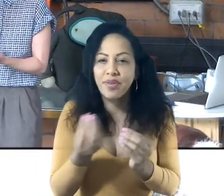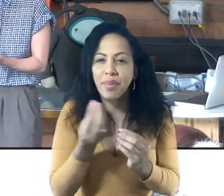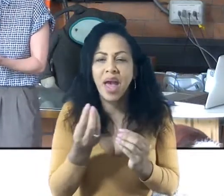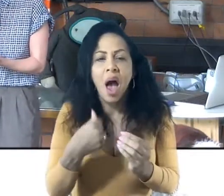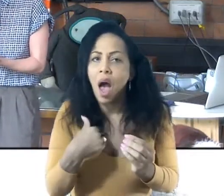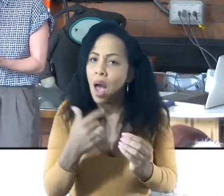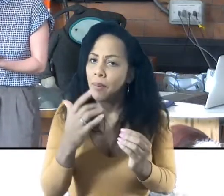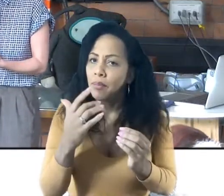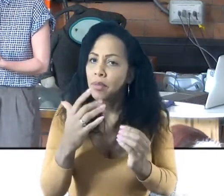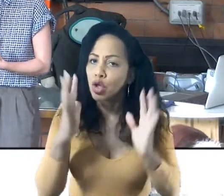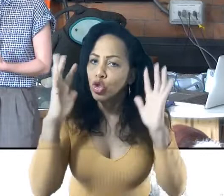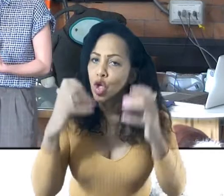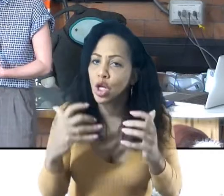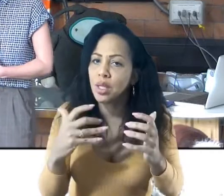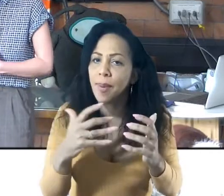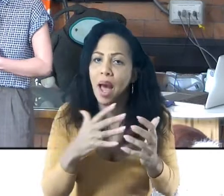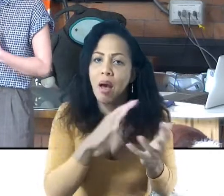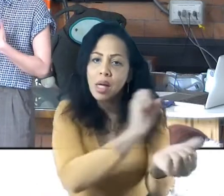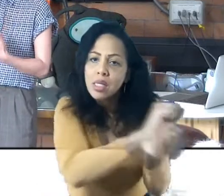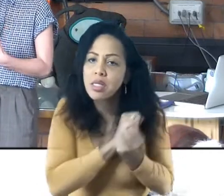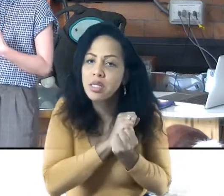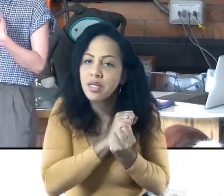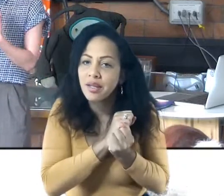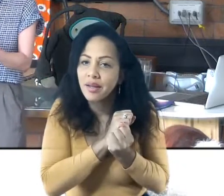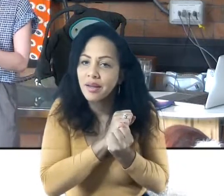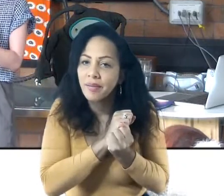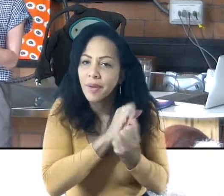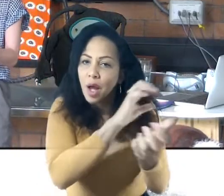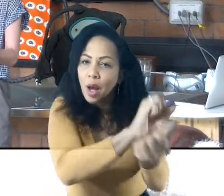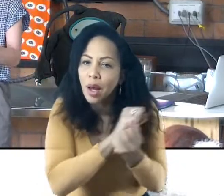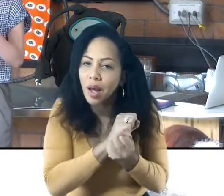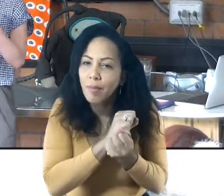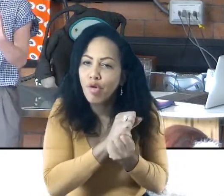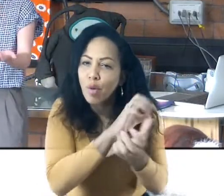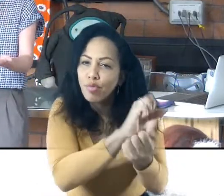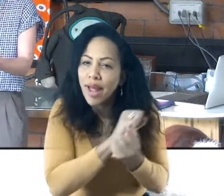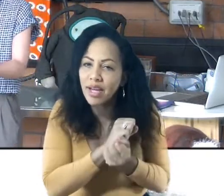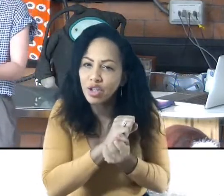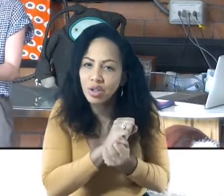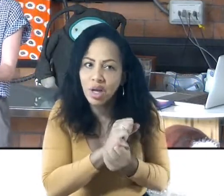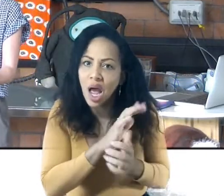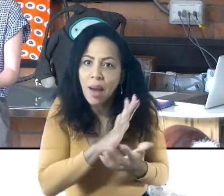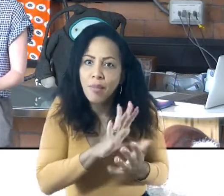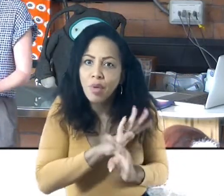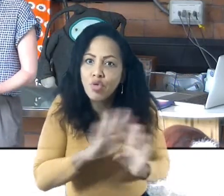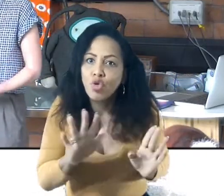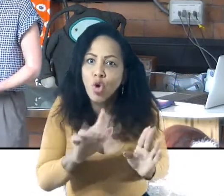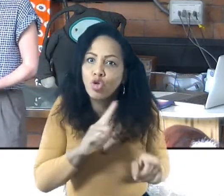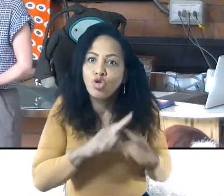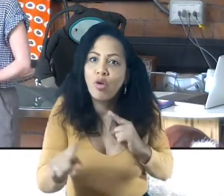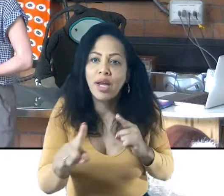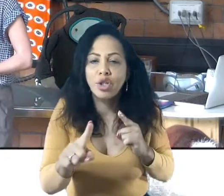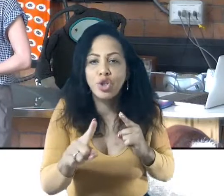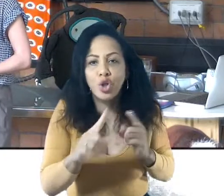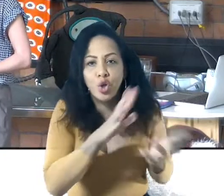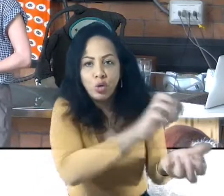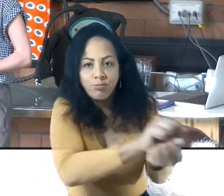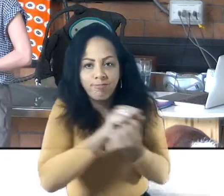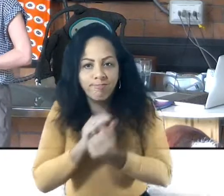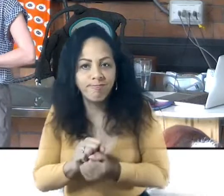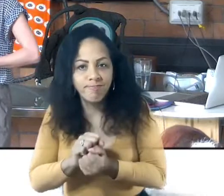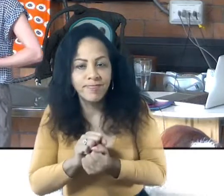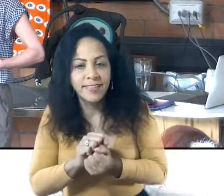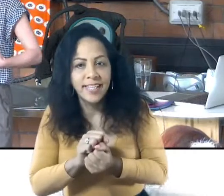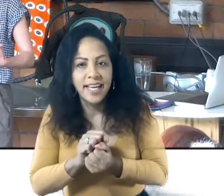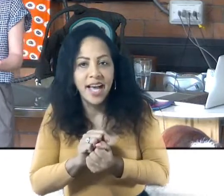ape something that is actually a sacred cultural practice.